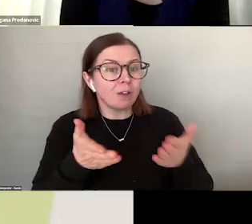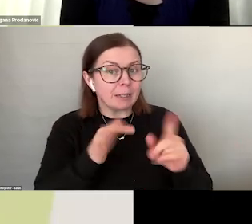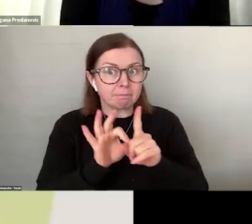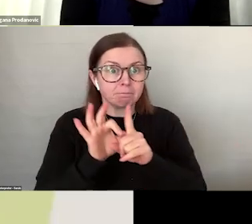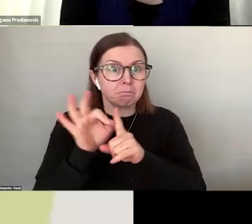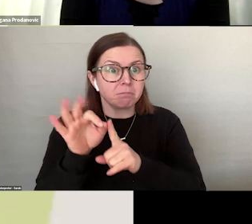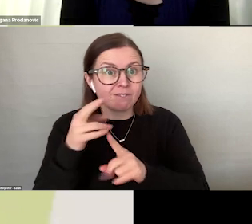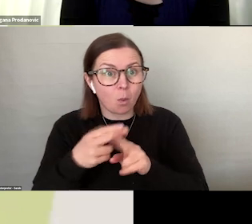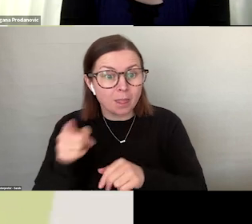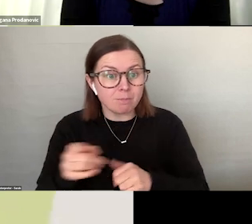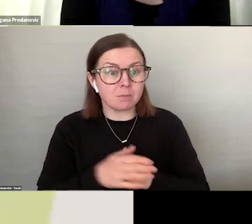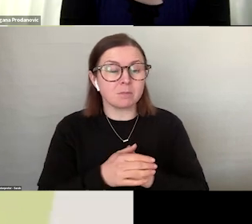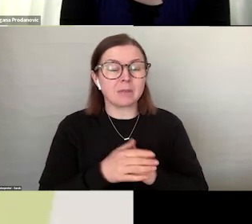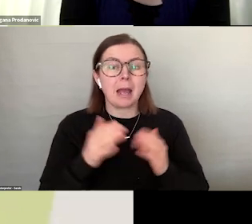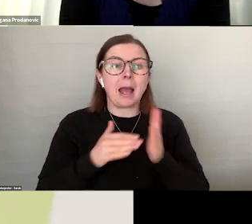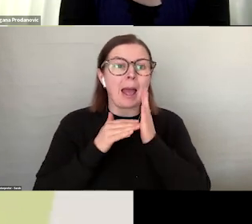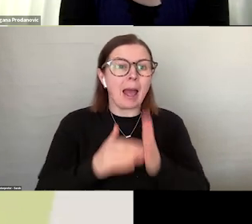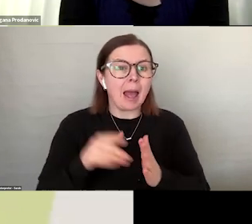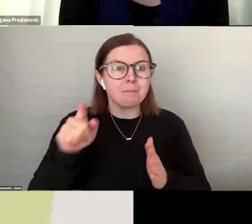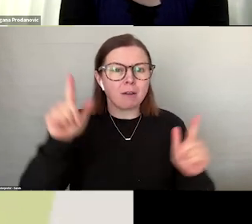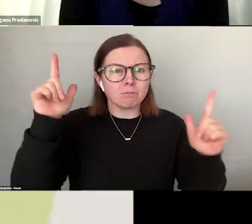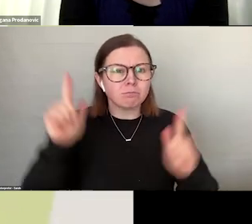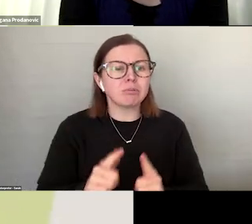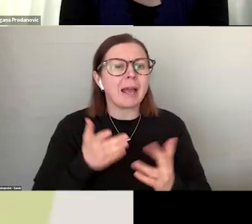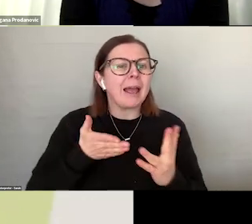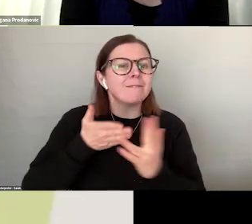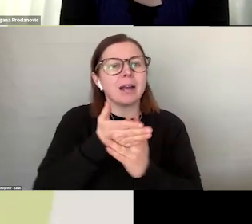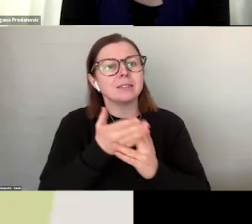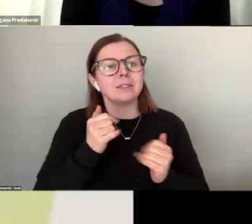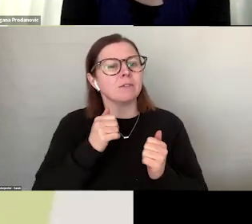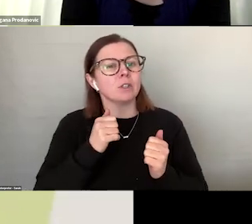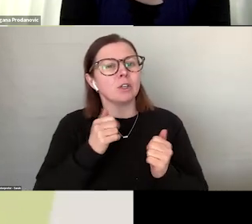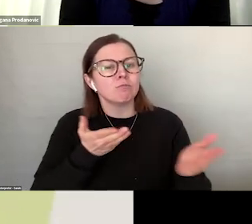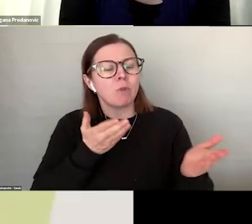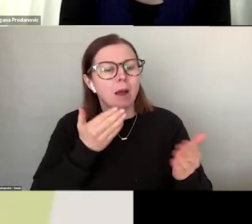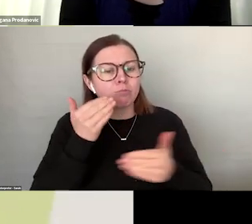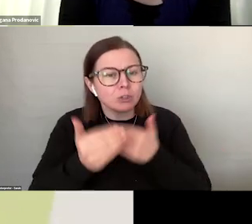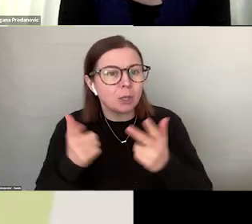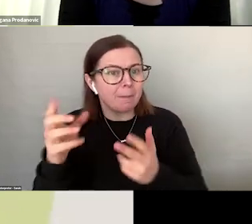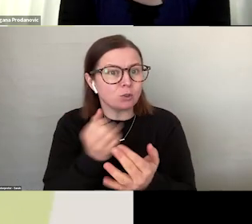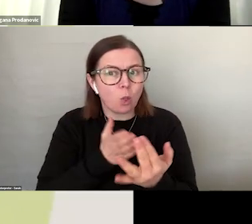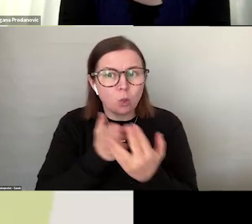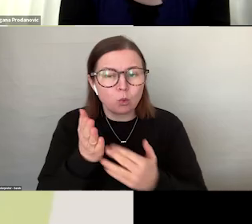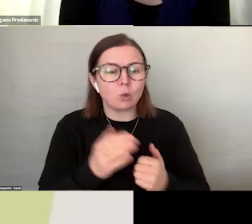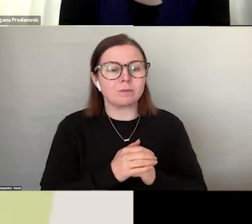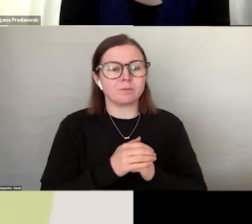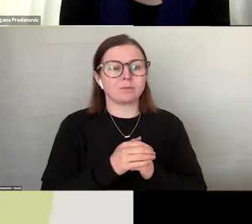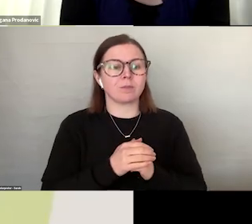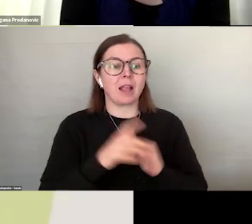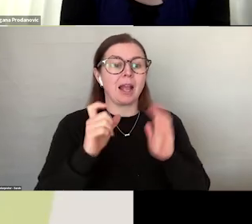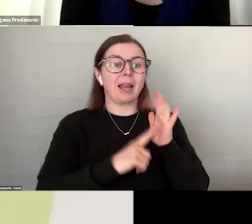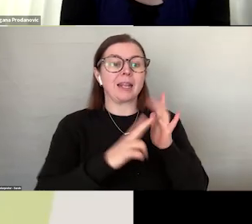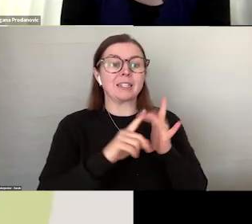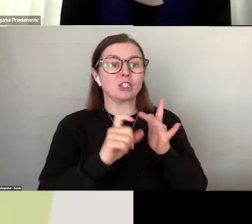it helped to reduce any of the invasive procedures that they had to go through. For clinicians, we looked at things